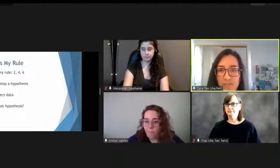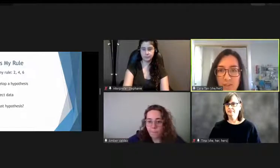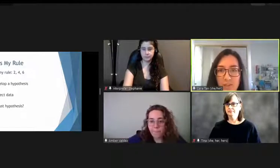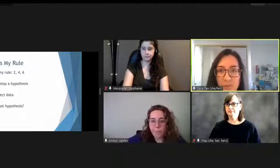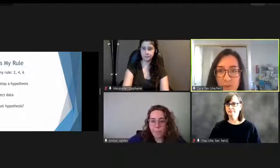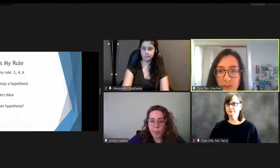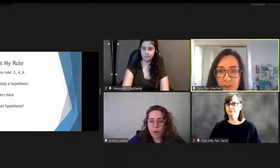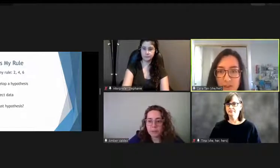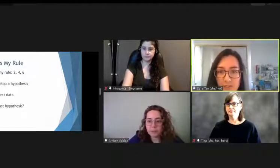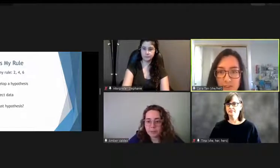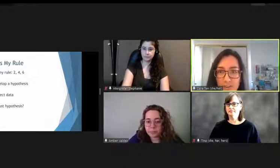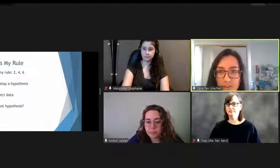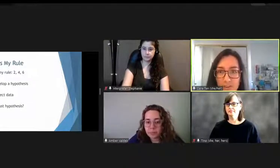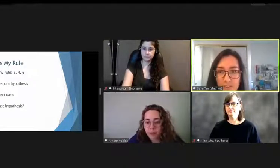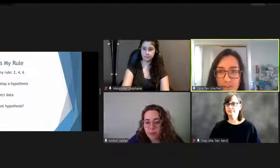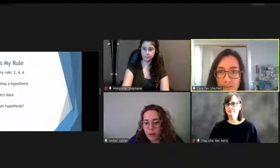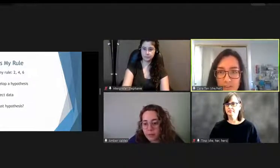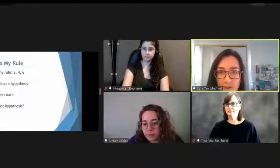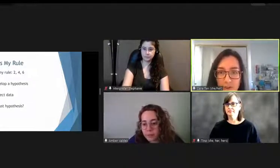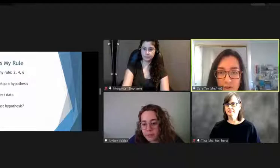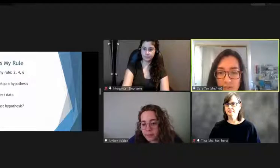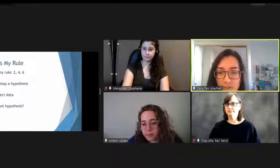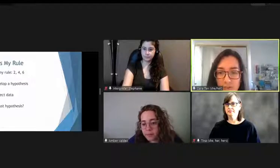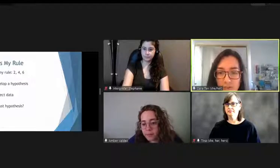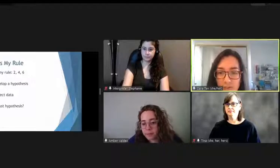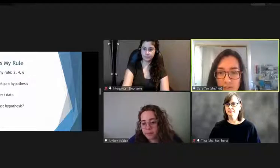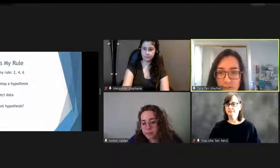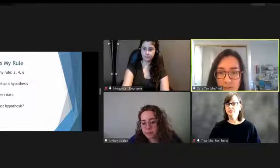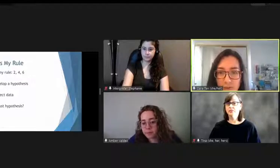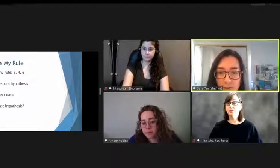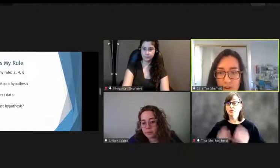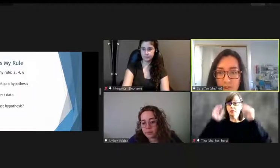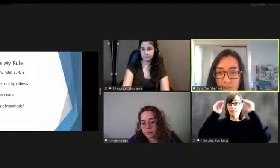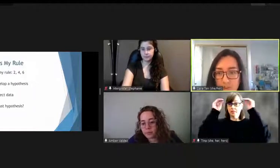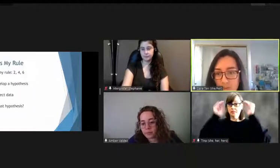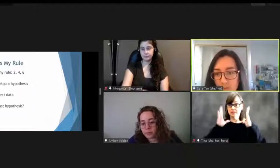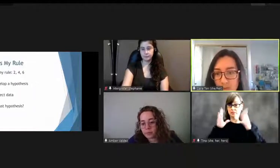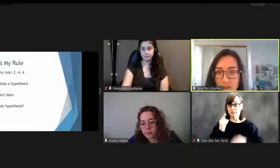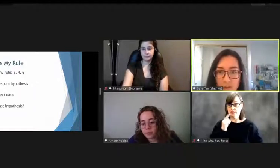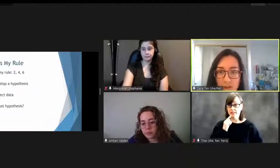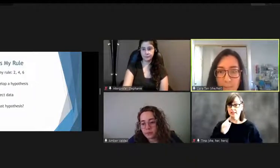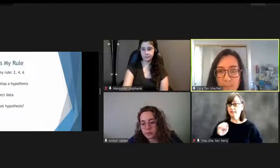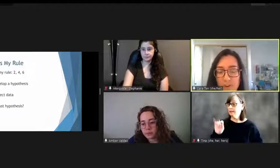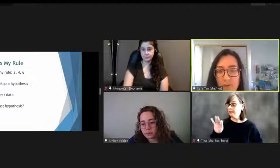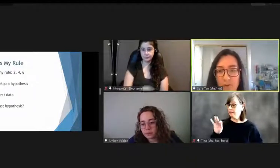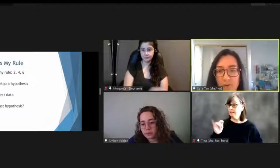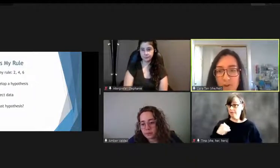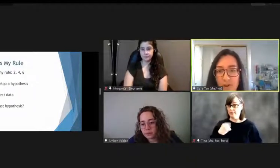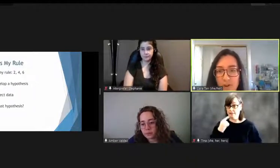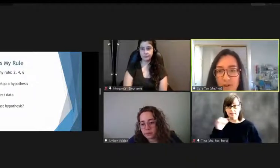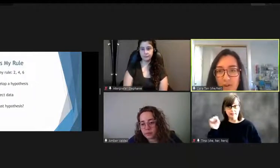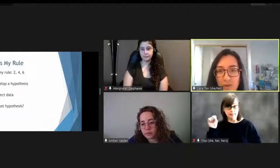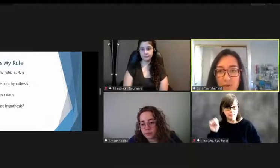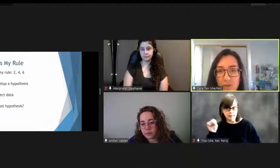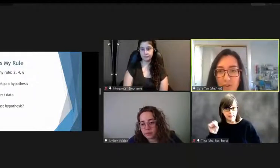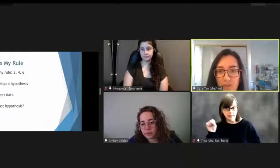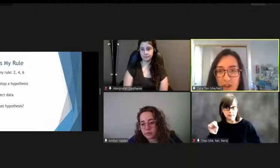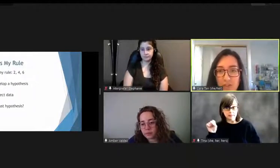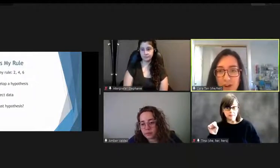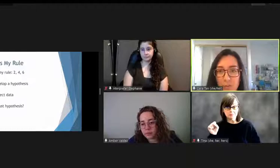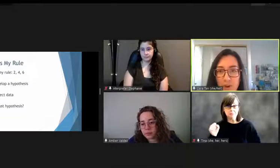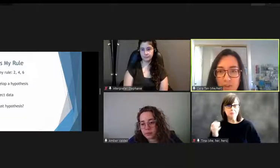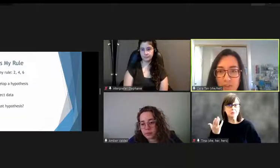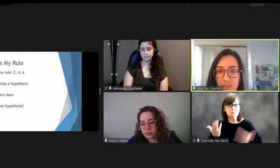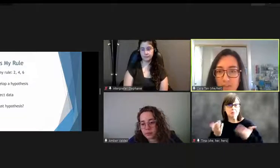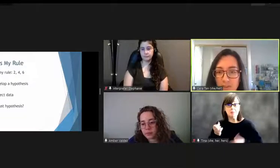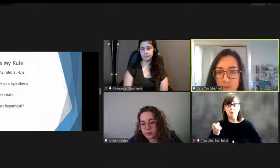Okay, so think about my answer if I said yes or no, and see if you think maybe, you know, you need to revise